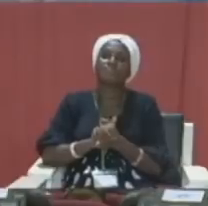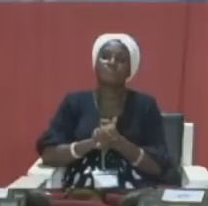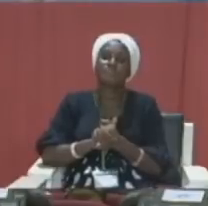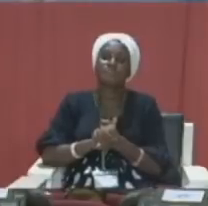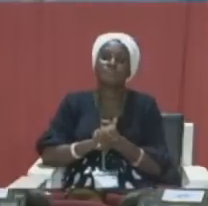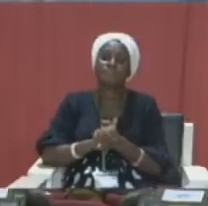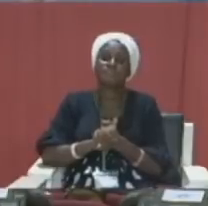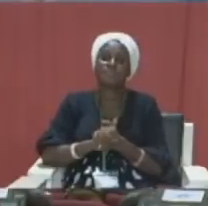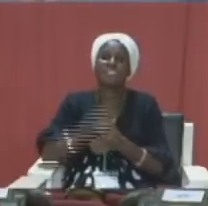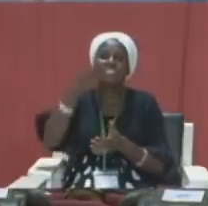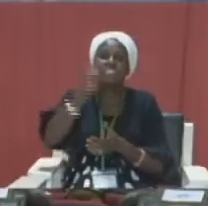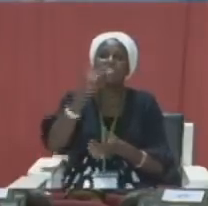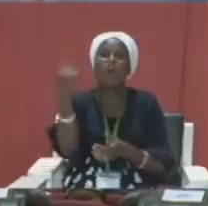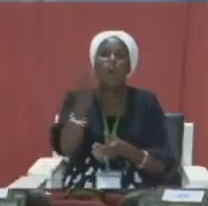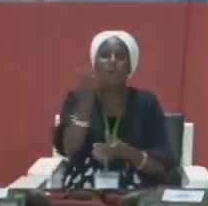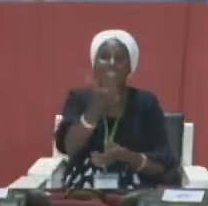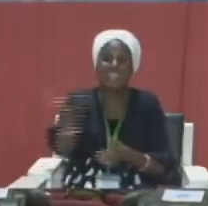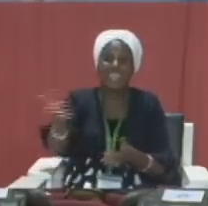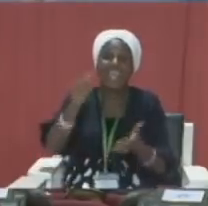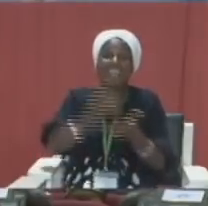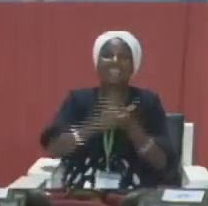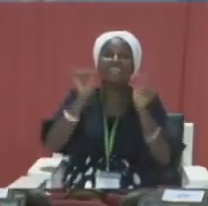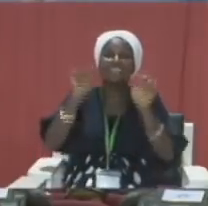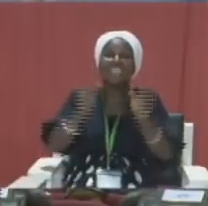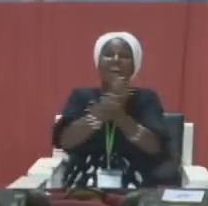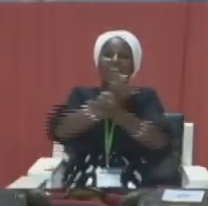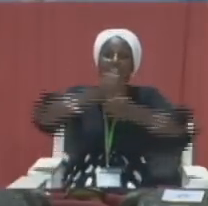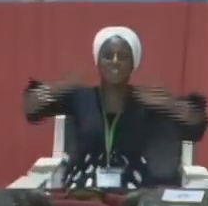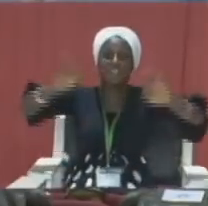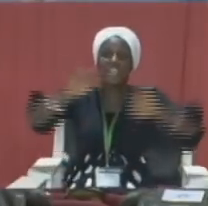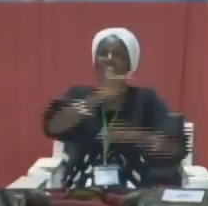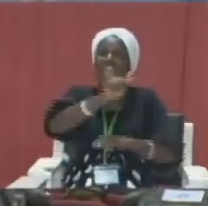The only thing that can free a man